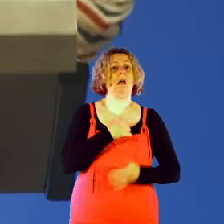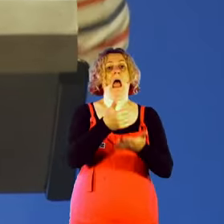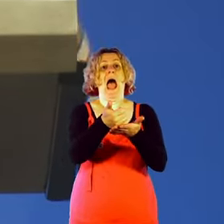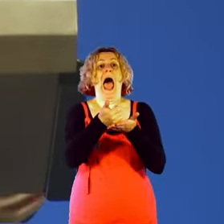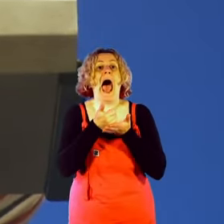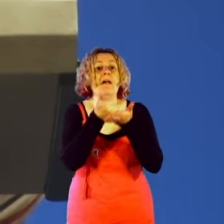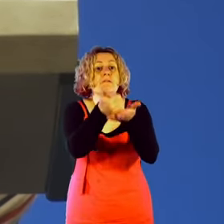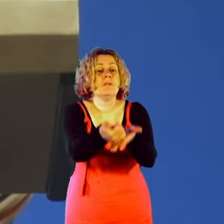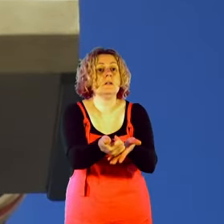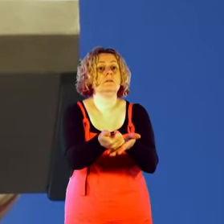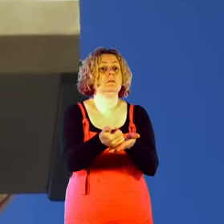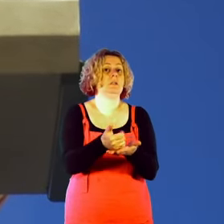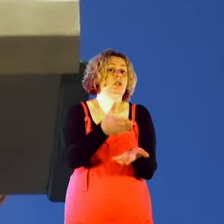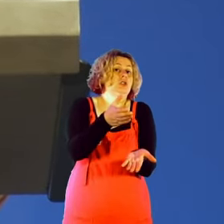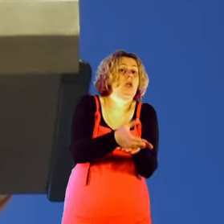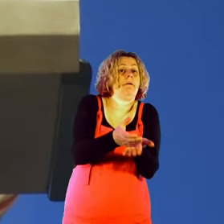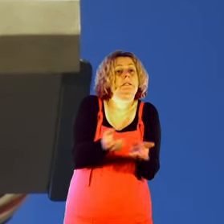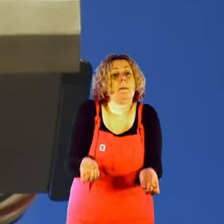We are broken.